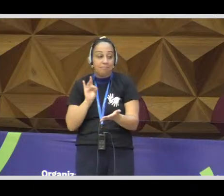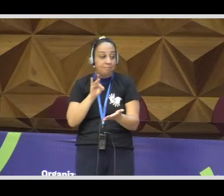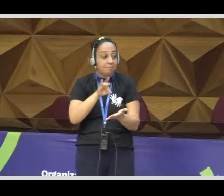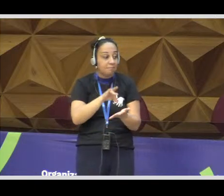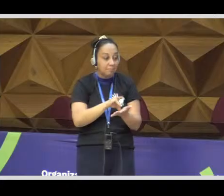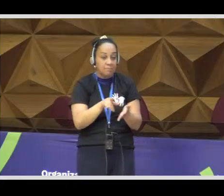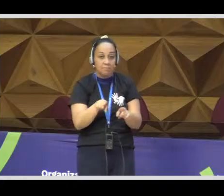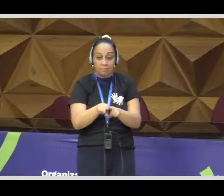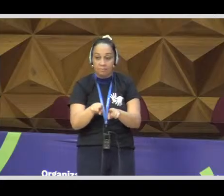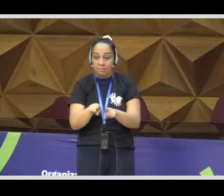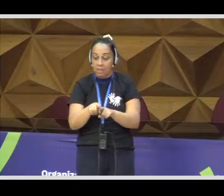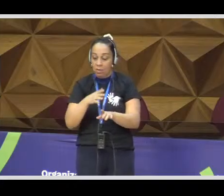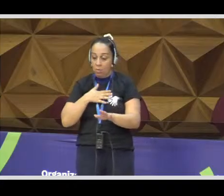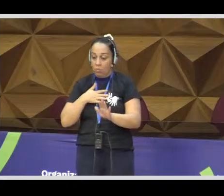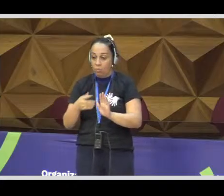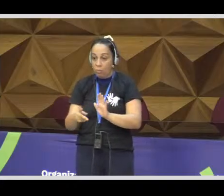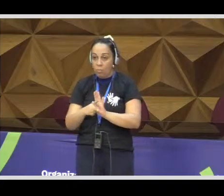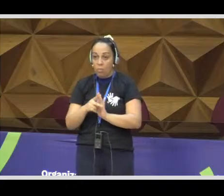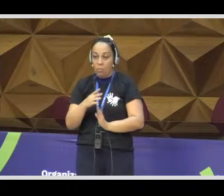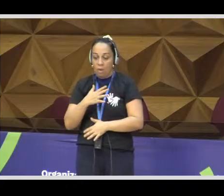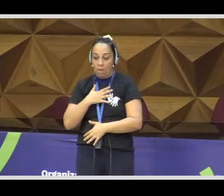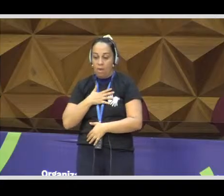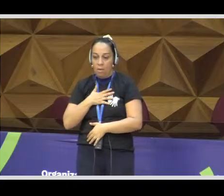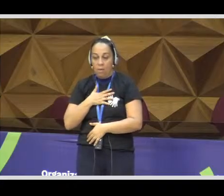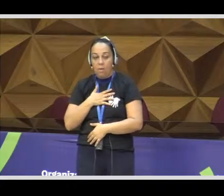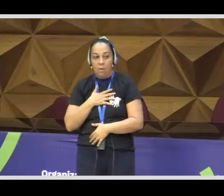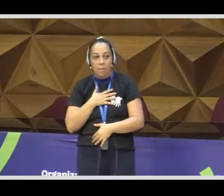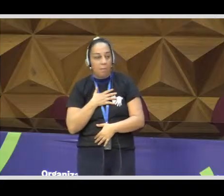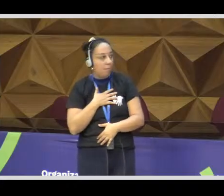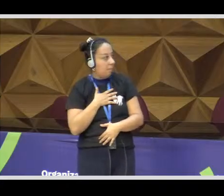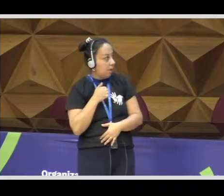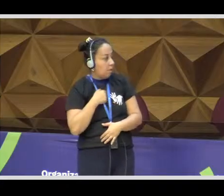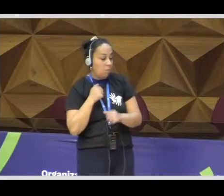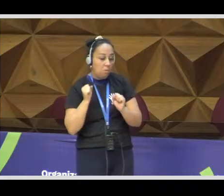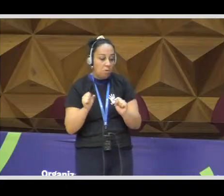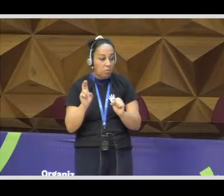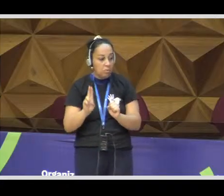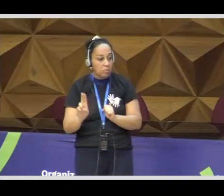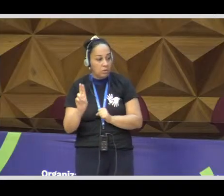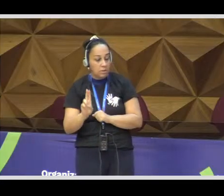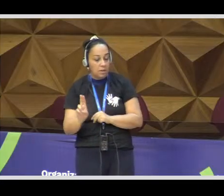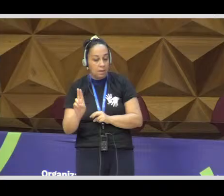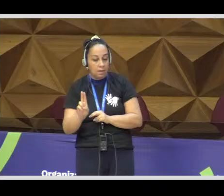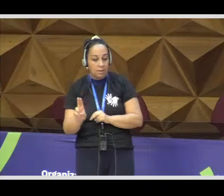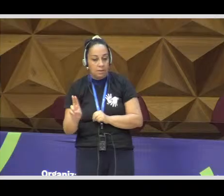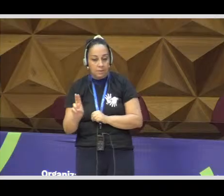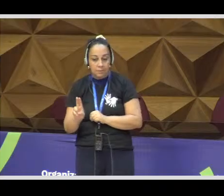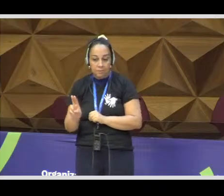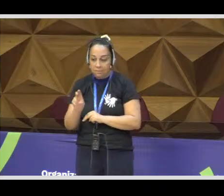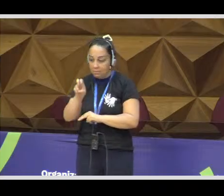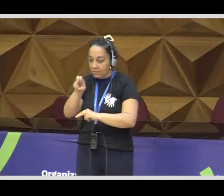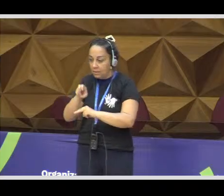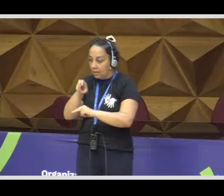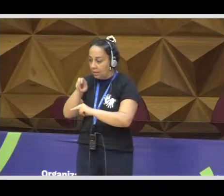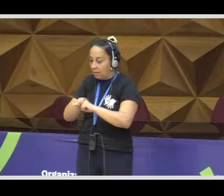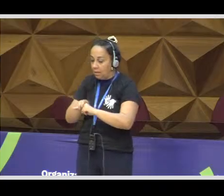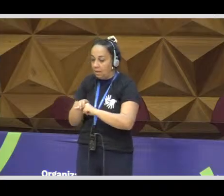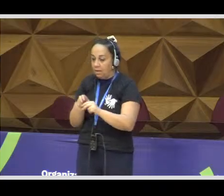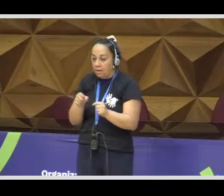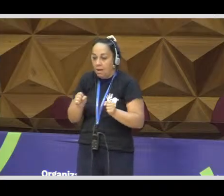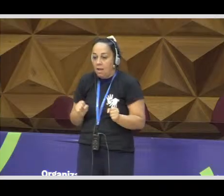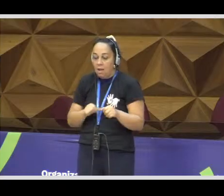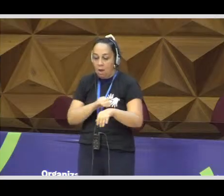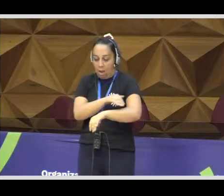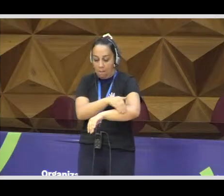maybe I can use the seat back of the seat in front of me to do something. I've got armrests on the chair, so maybe I can use some of those